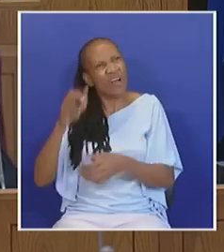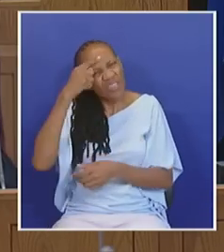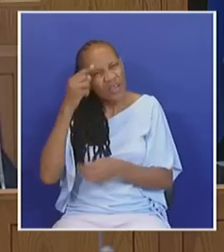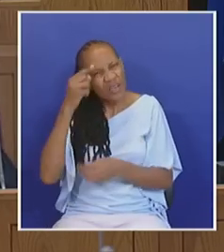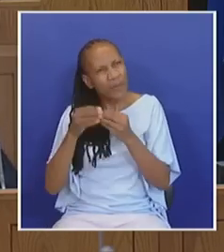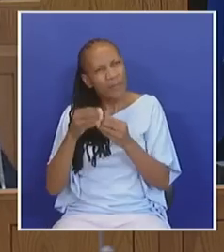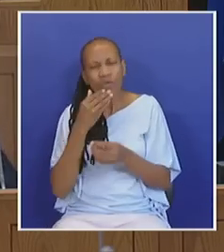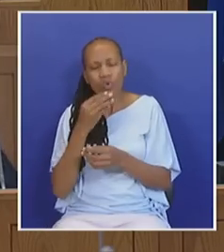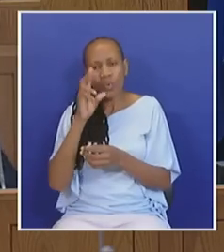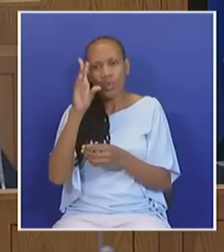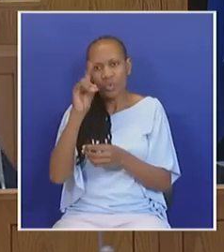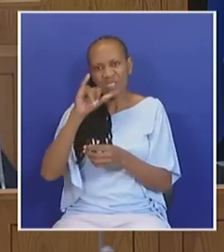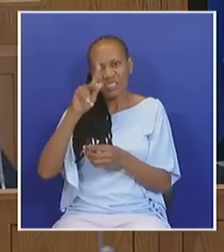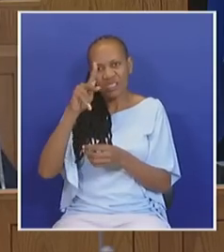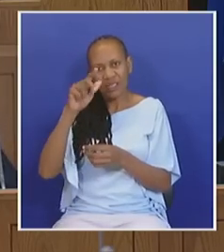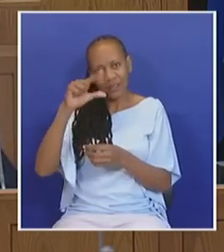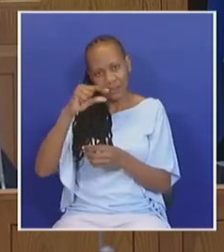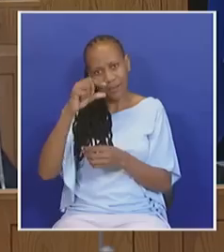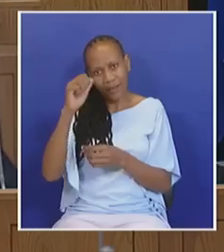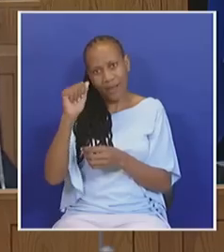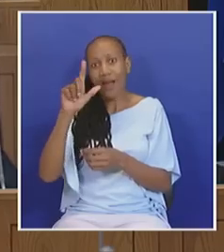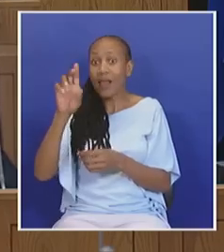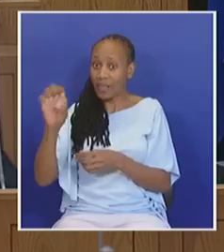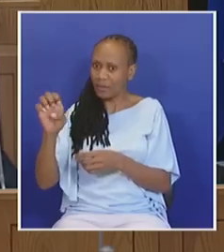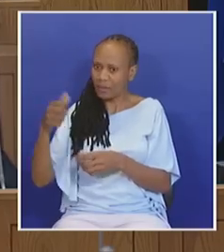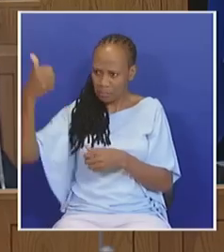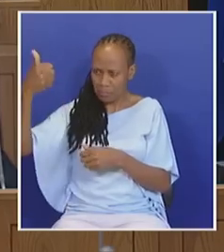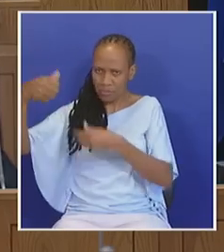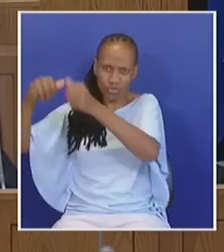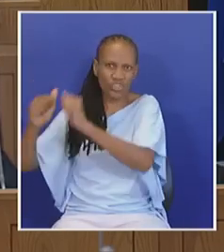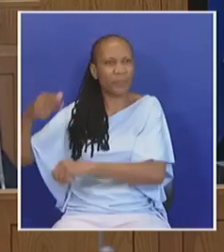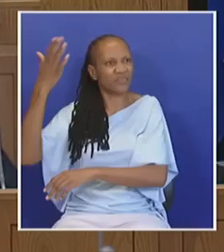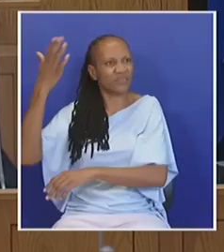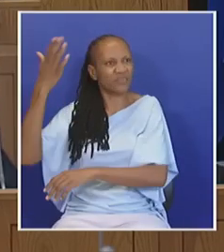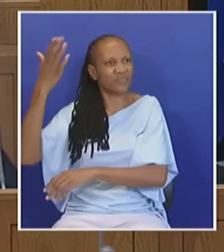was presiding, will make sure that that ruling has not been forgotten.